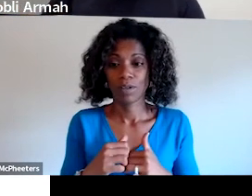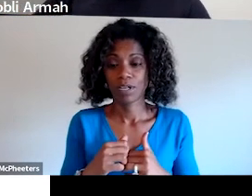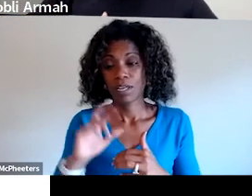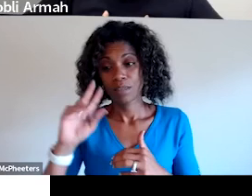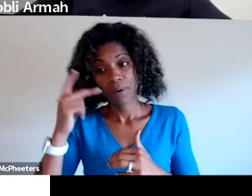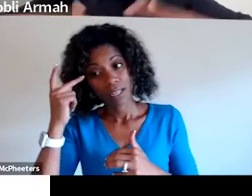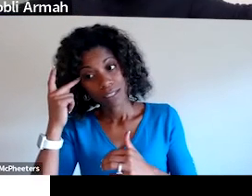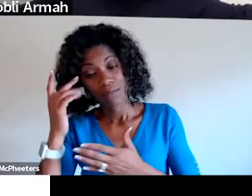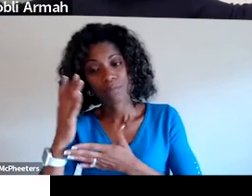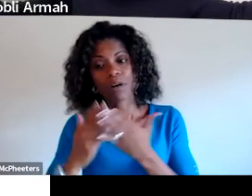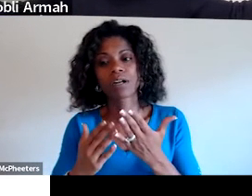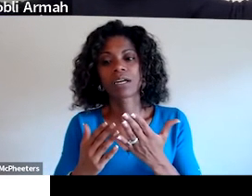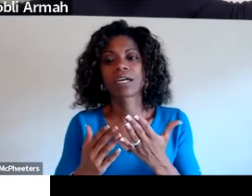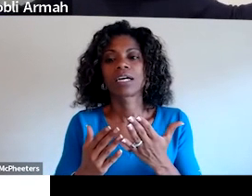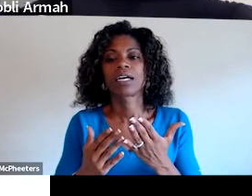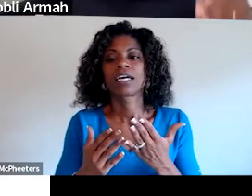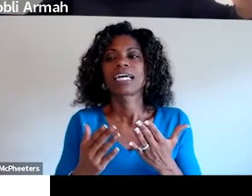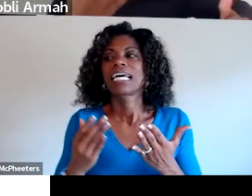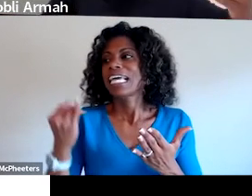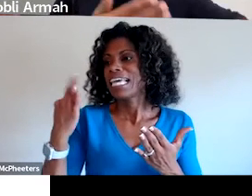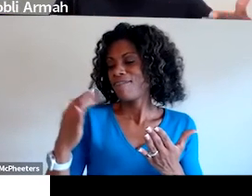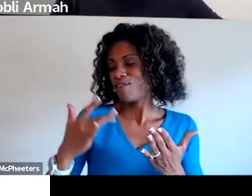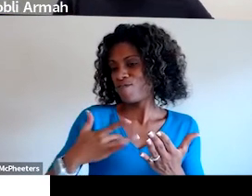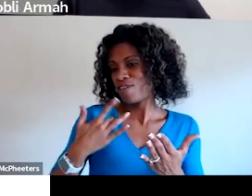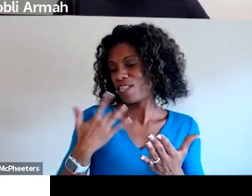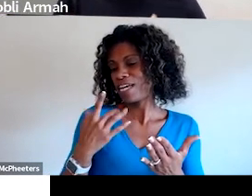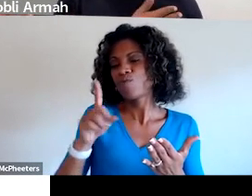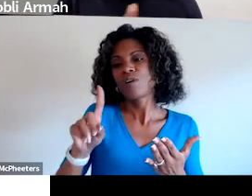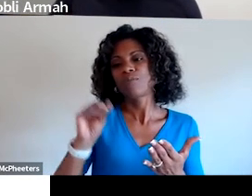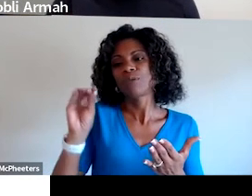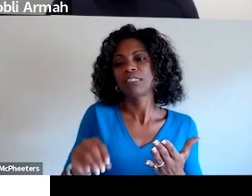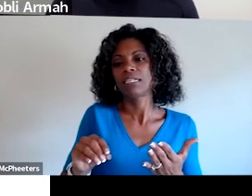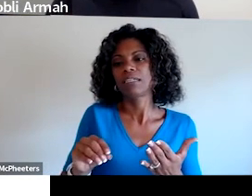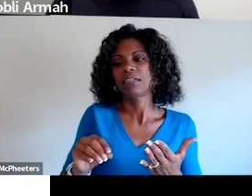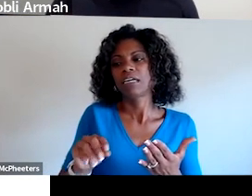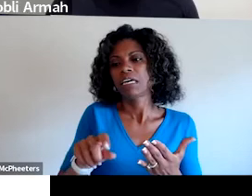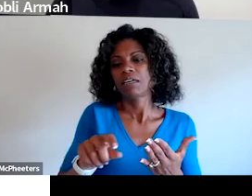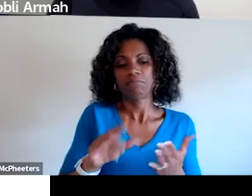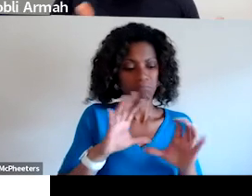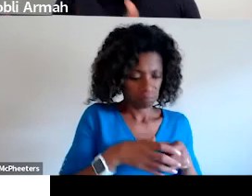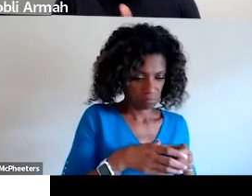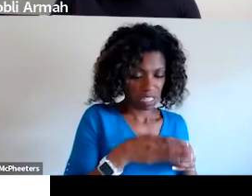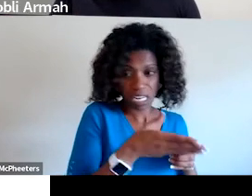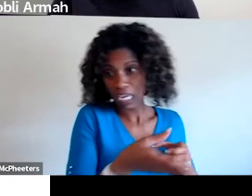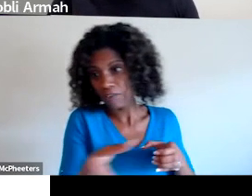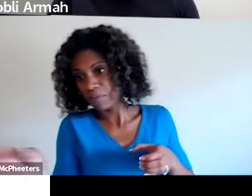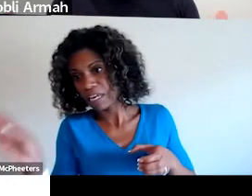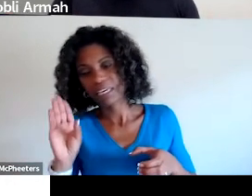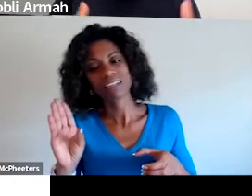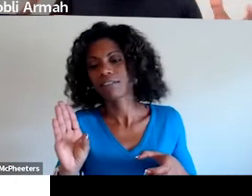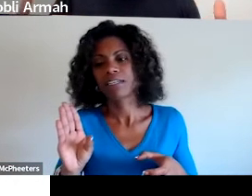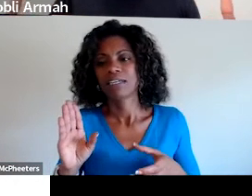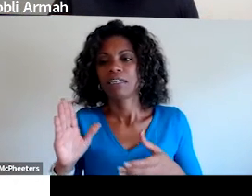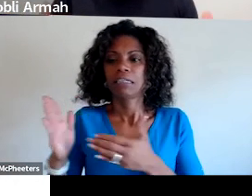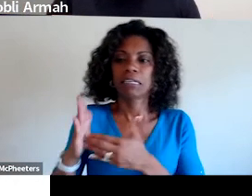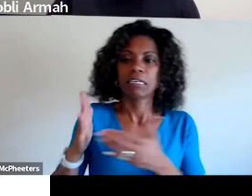has done is made everyone who's not a 1%er think that we're at odds with each other. When you look at the breakdown of income and you see how that is diced, we know